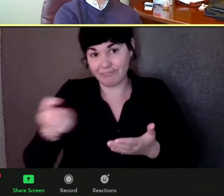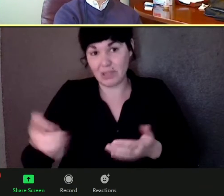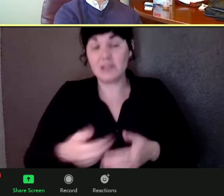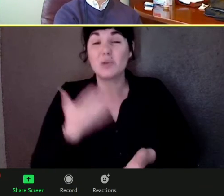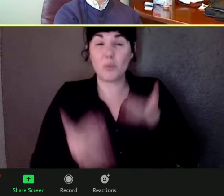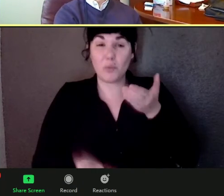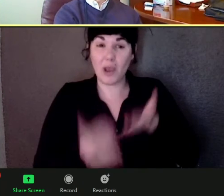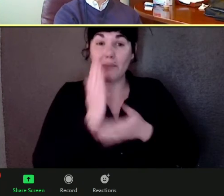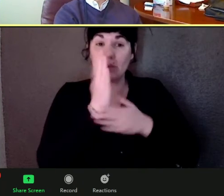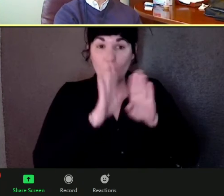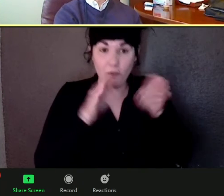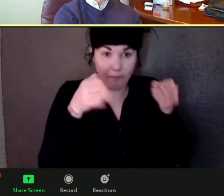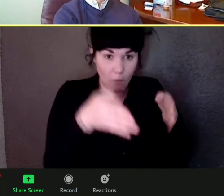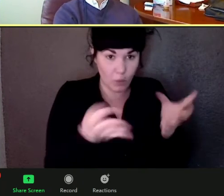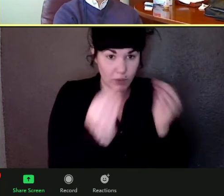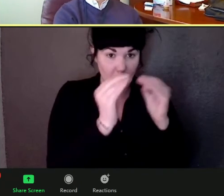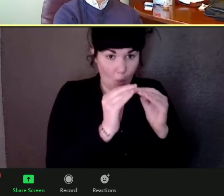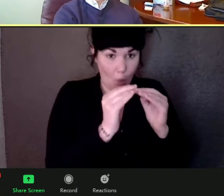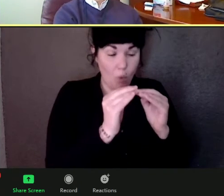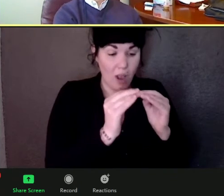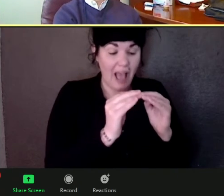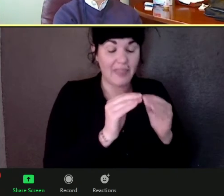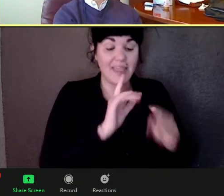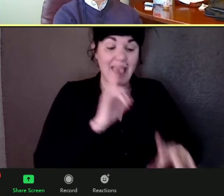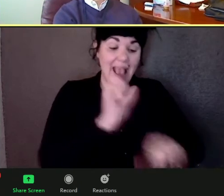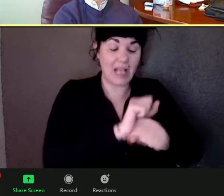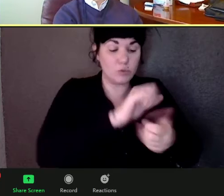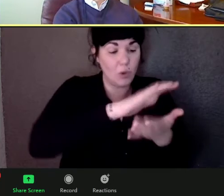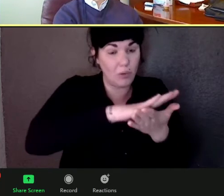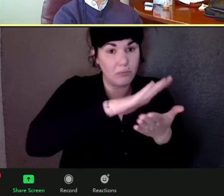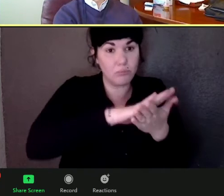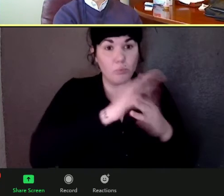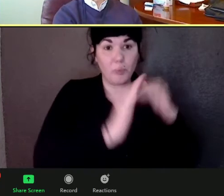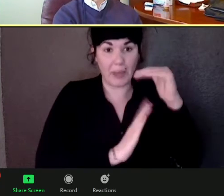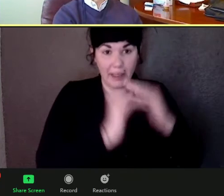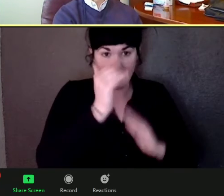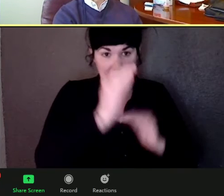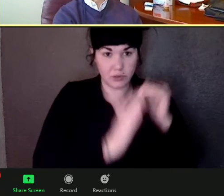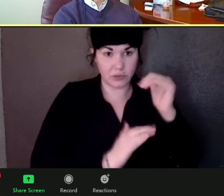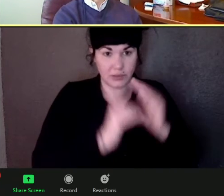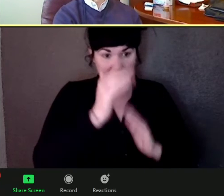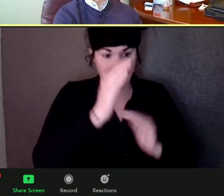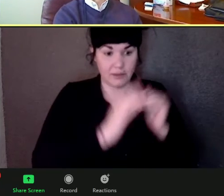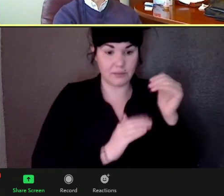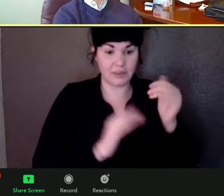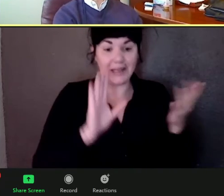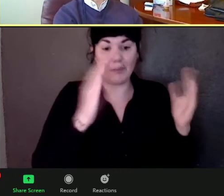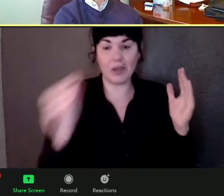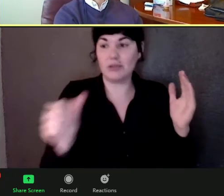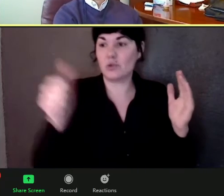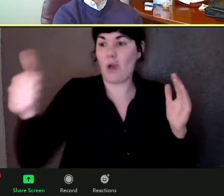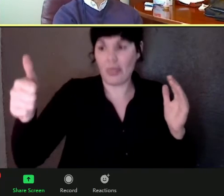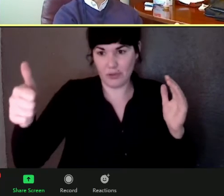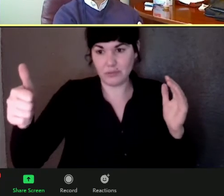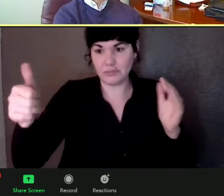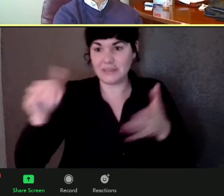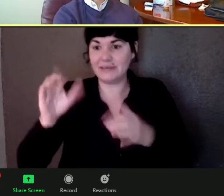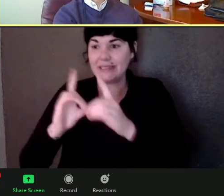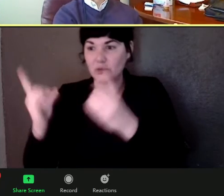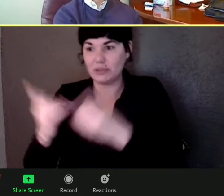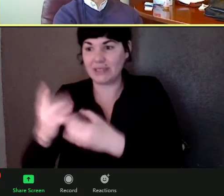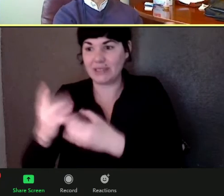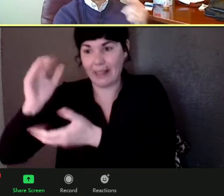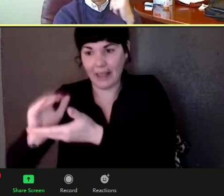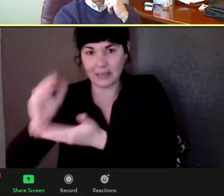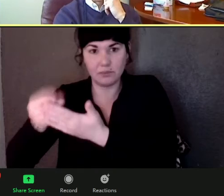school district that's getting a little less. And they're going to be focusing on their learning recovery efforts because that's about, you know,